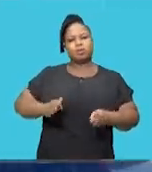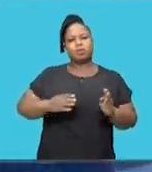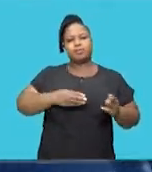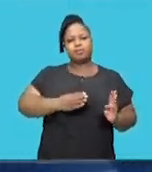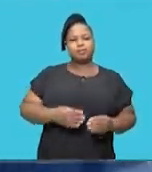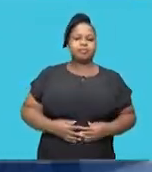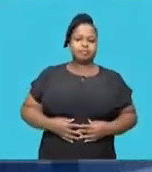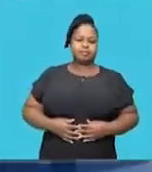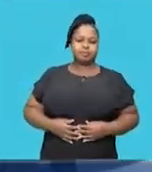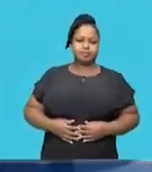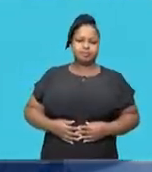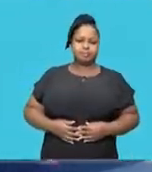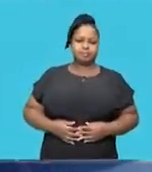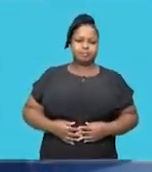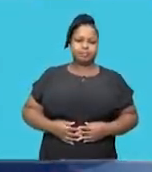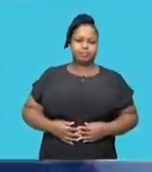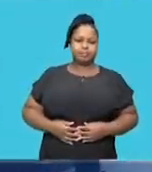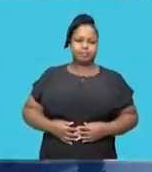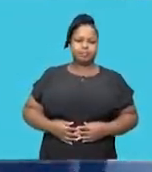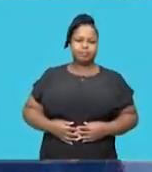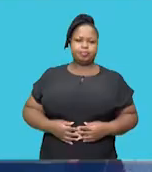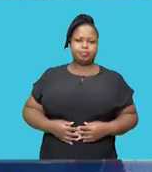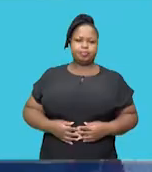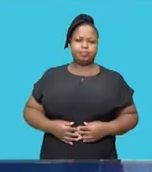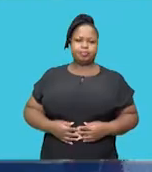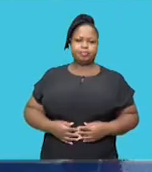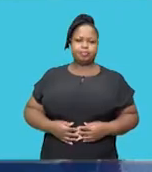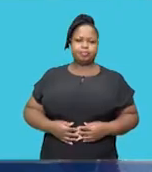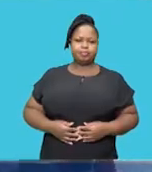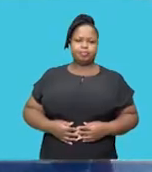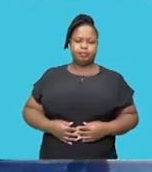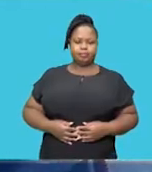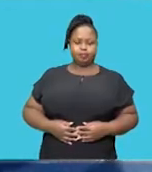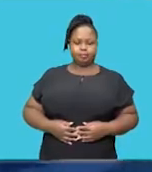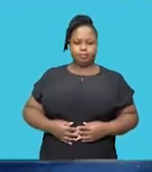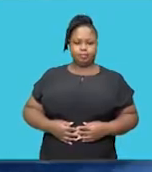Kwiindaba zeSoweto TV ndingunomzabalazo Mduka eFlehof.